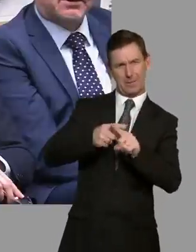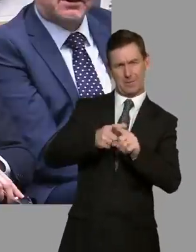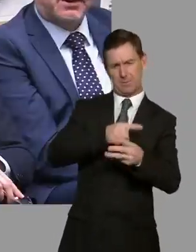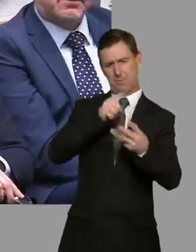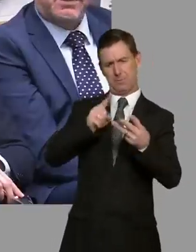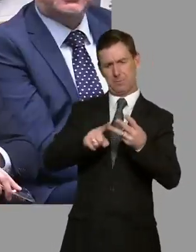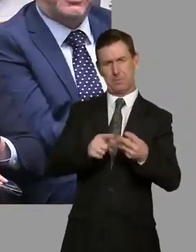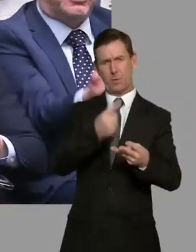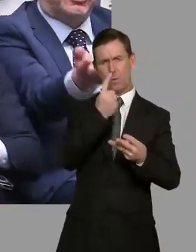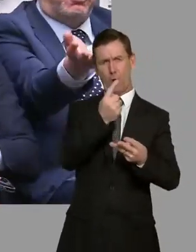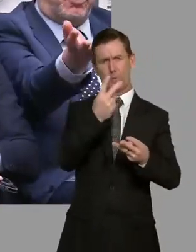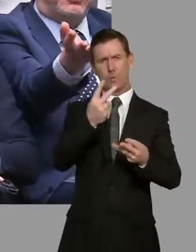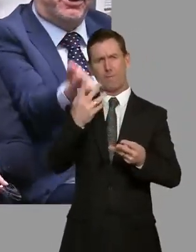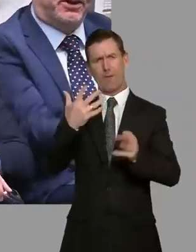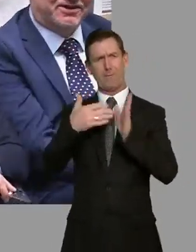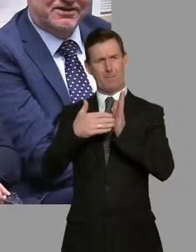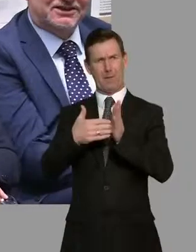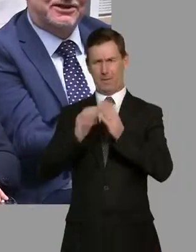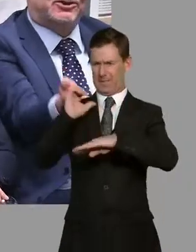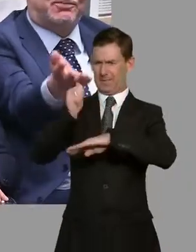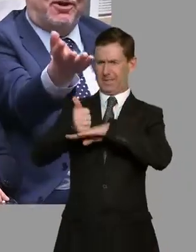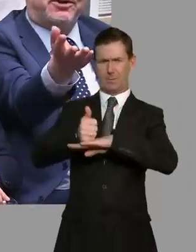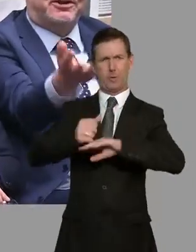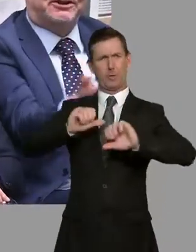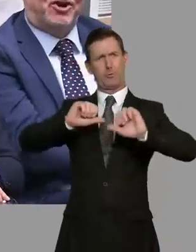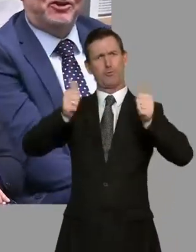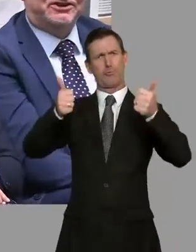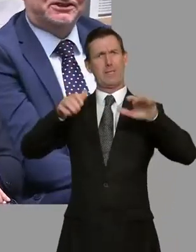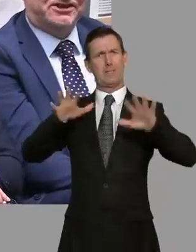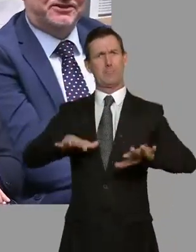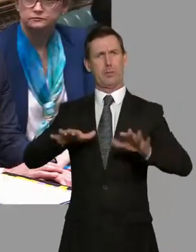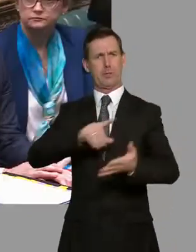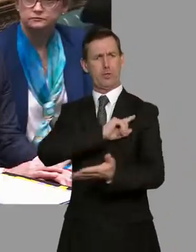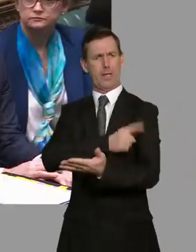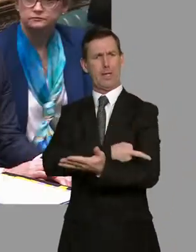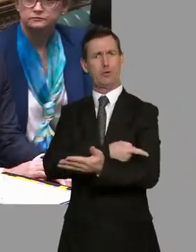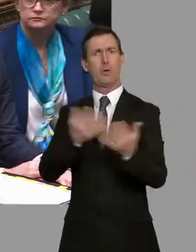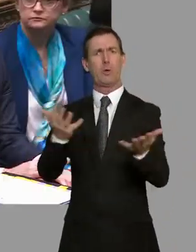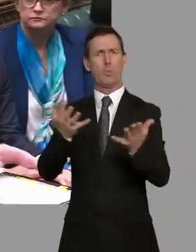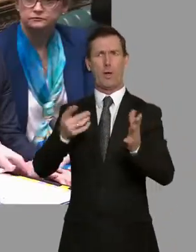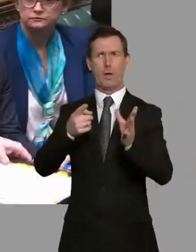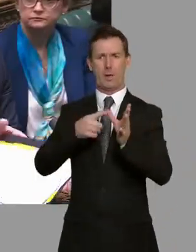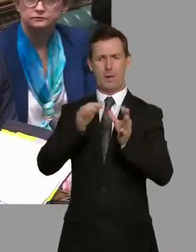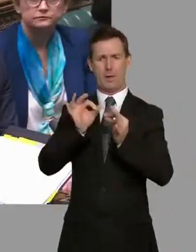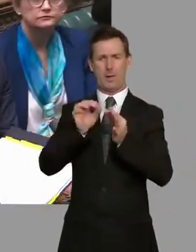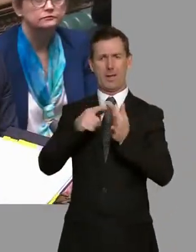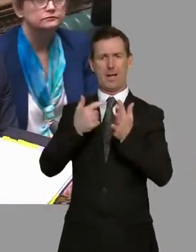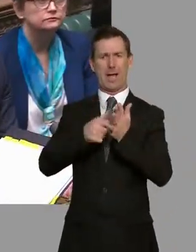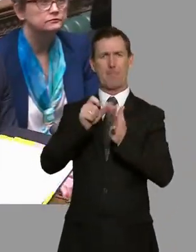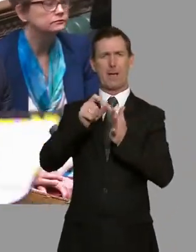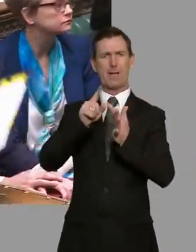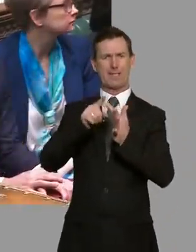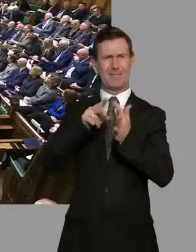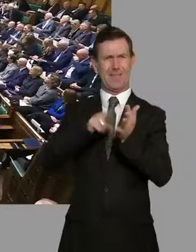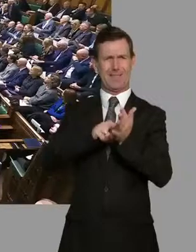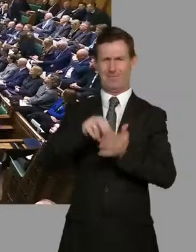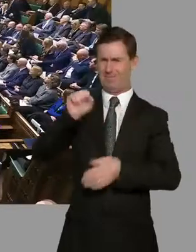And it reinforces the point. They've got the powers, but a terrible record. They left a terrible legacy. We're getting on for delivering for